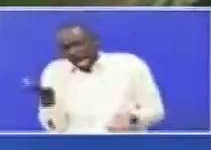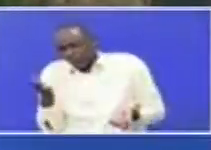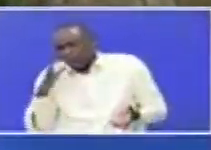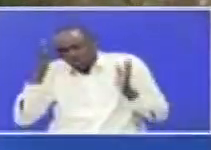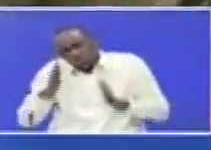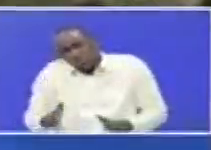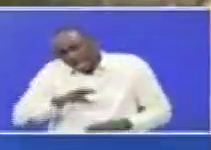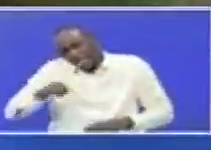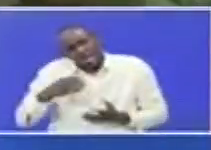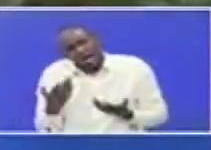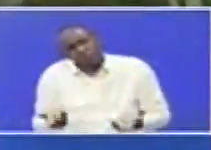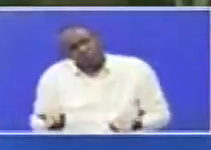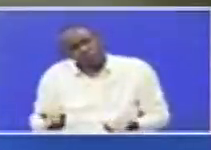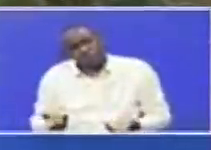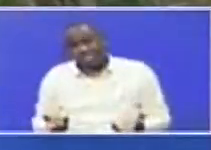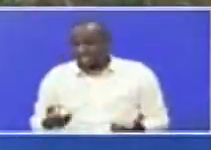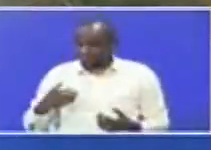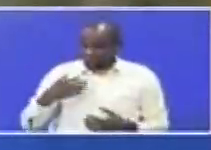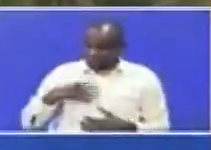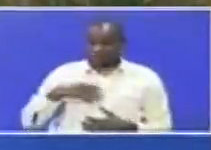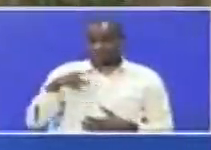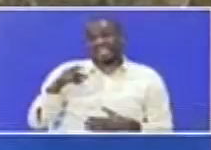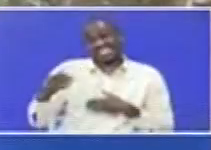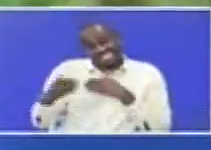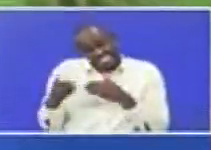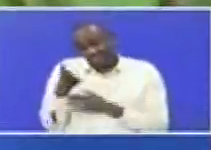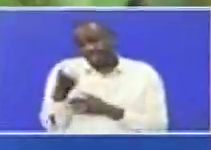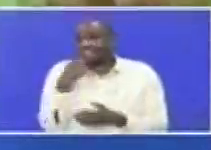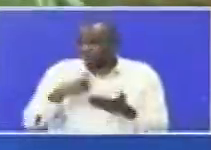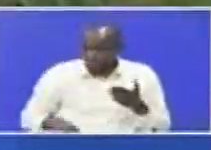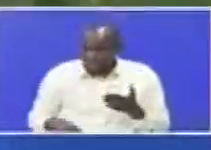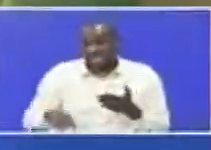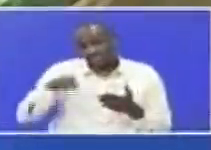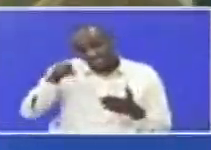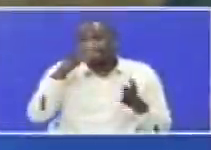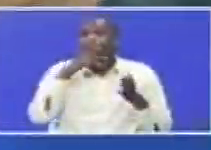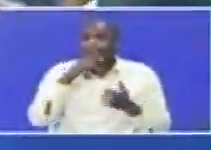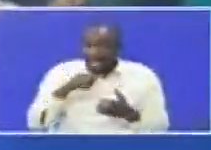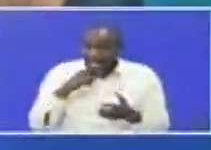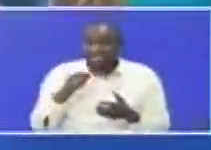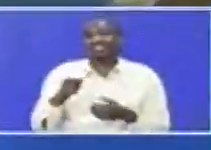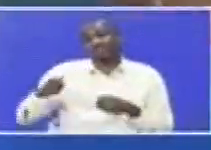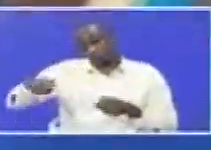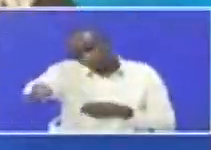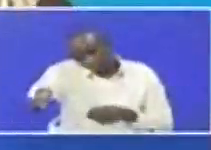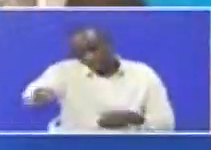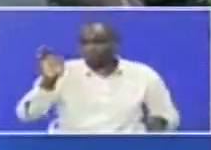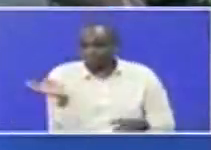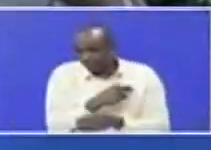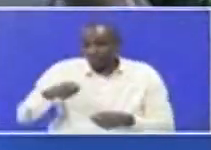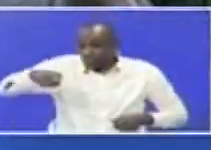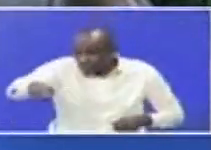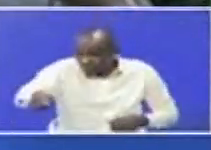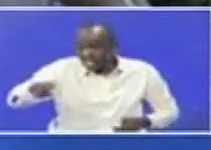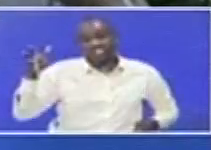versus plant festival are these leaves at a nearby thicket that has seen the man down 5 branches already.